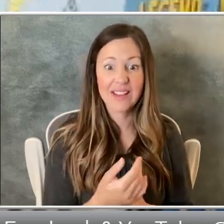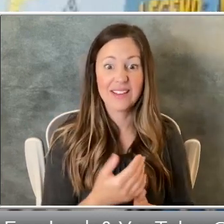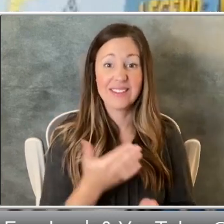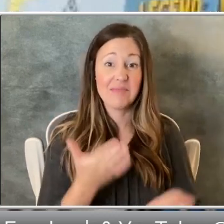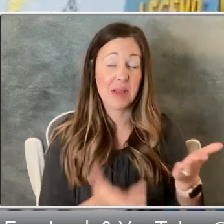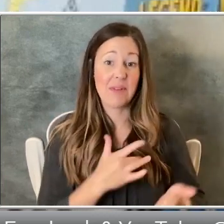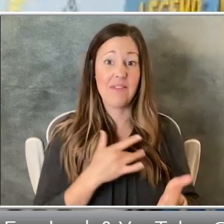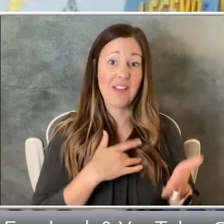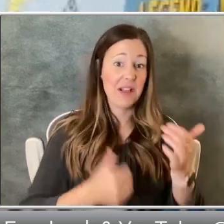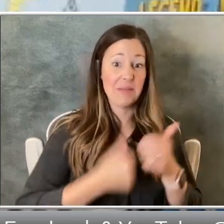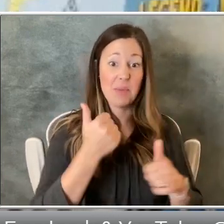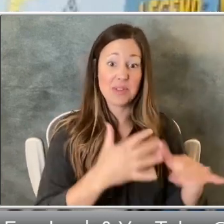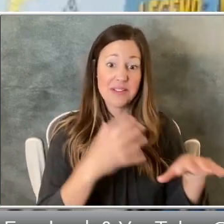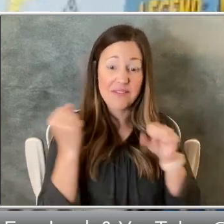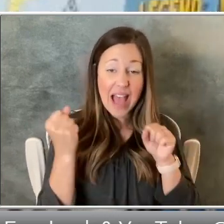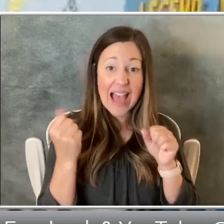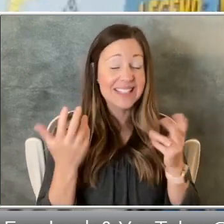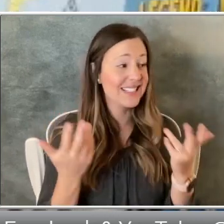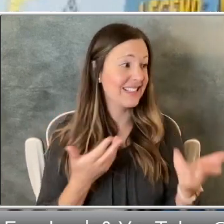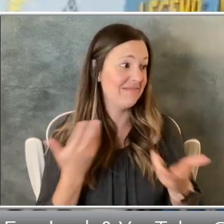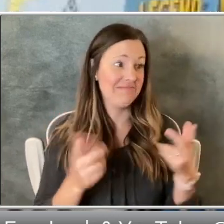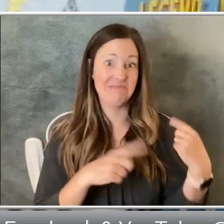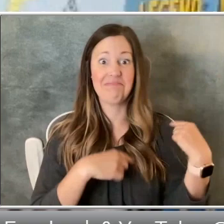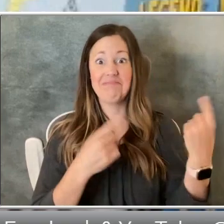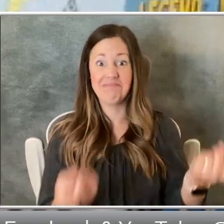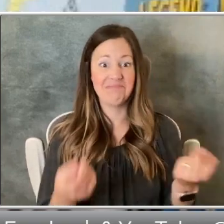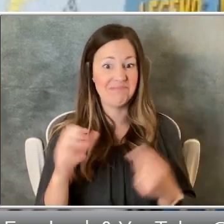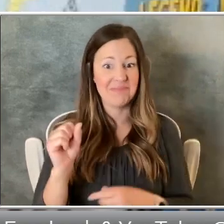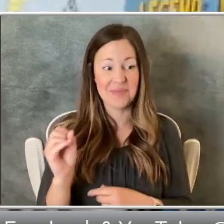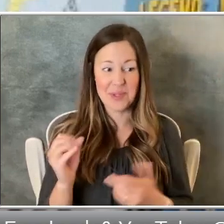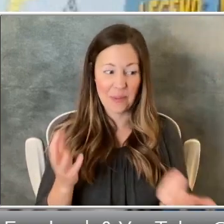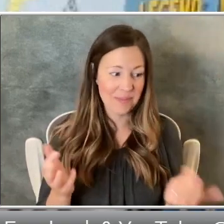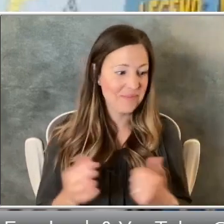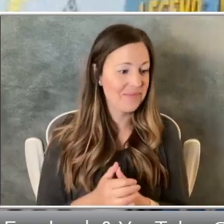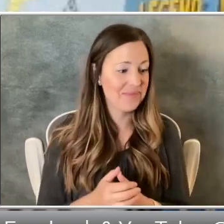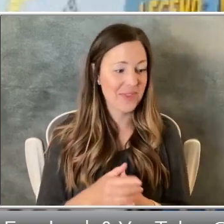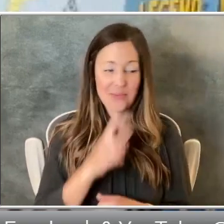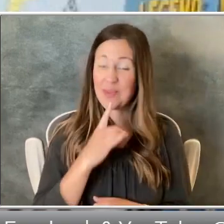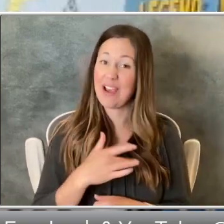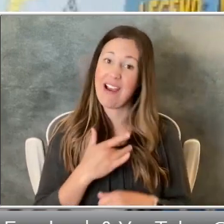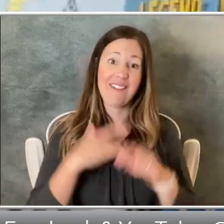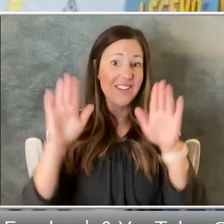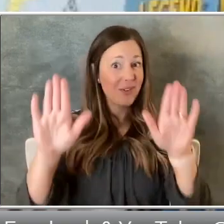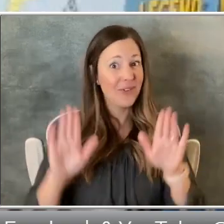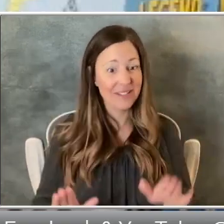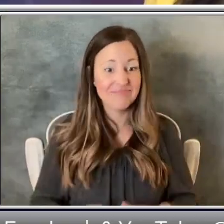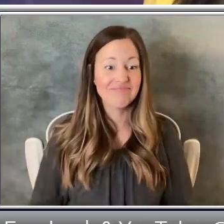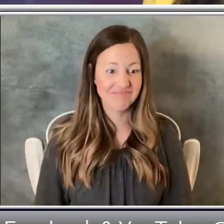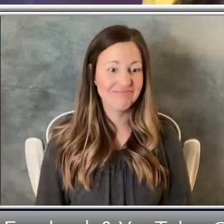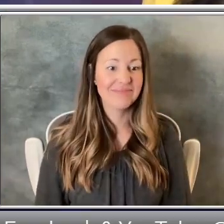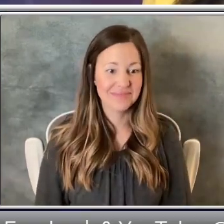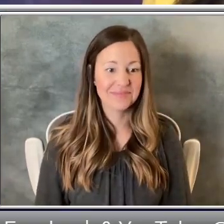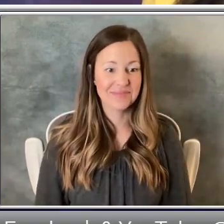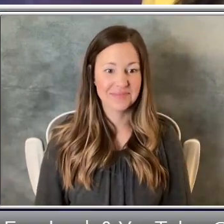fastest I've been in a long time. So I feel great, honestly.